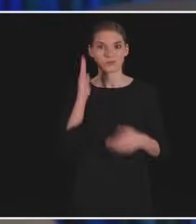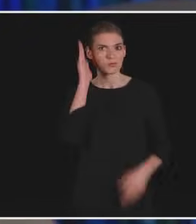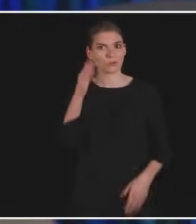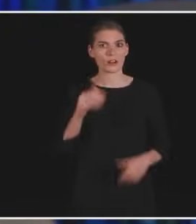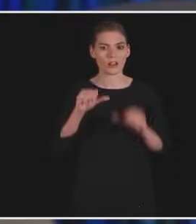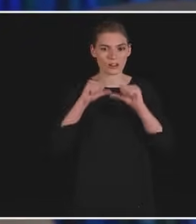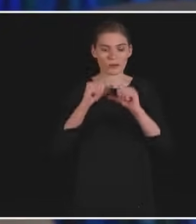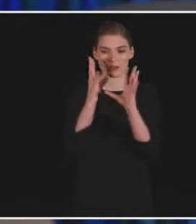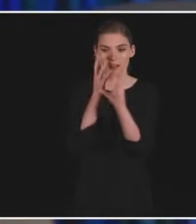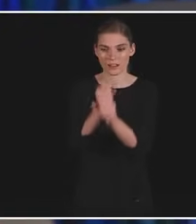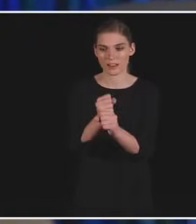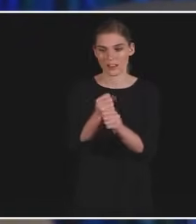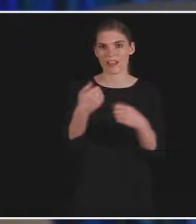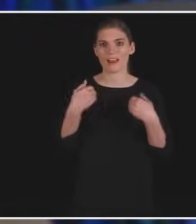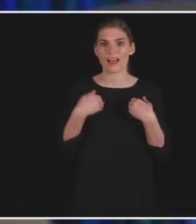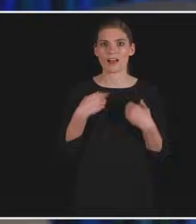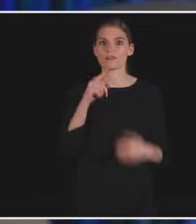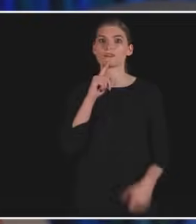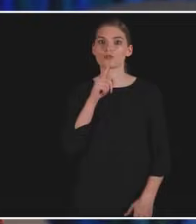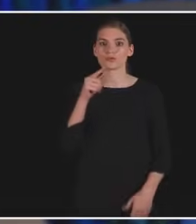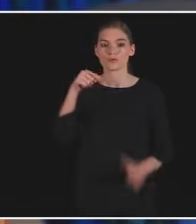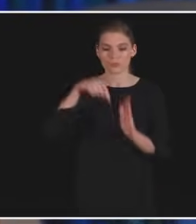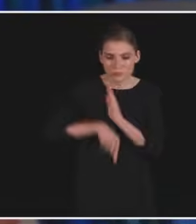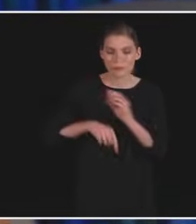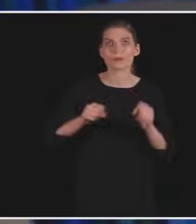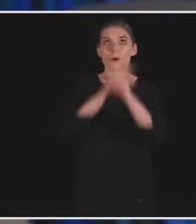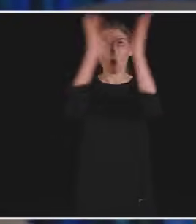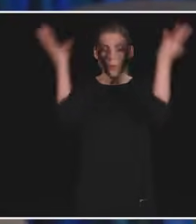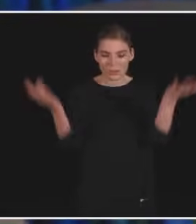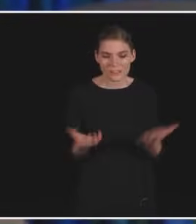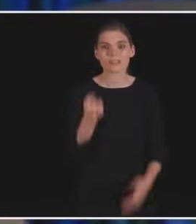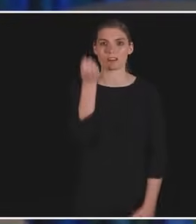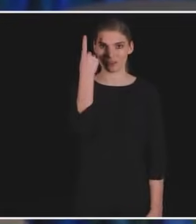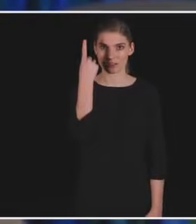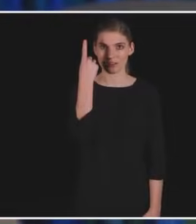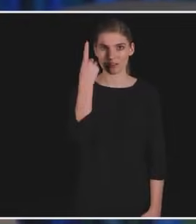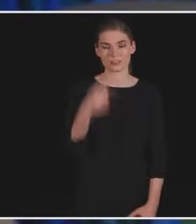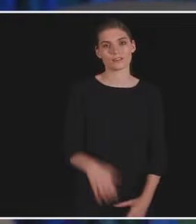to stay engaged and develop a deeper, long-term understanding.